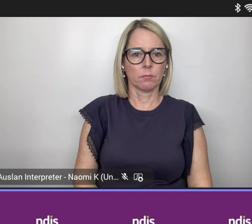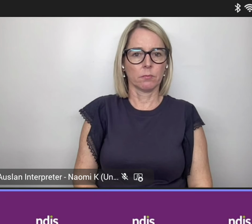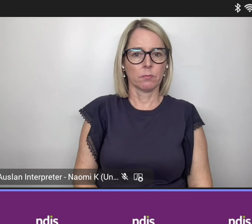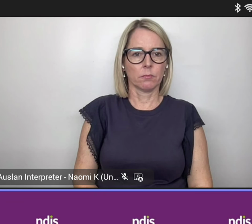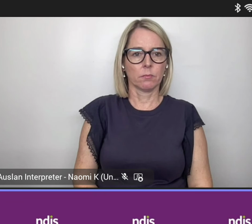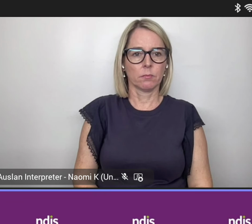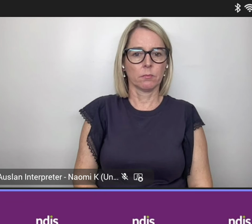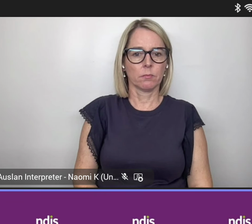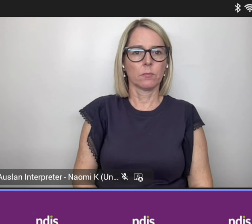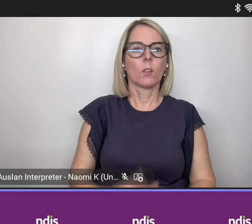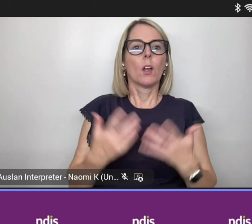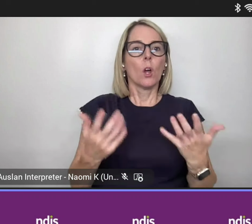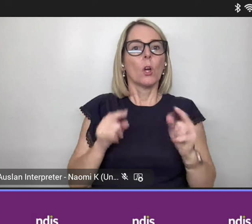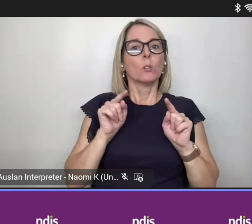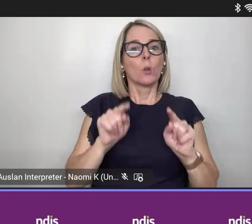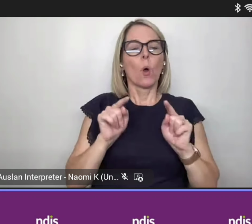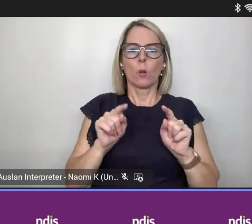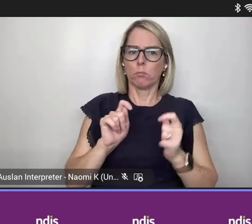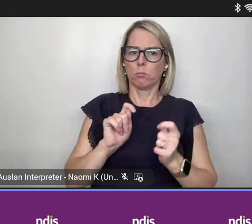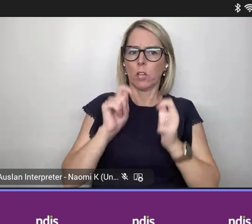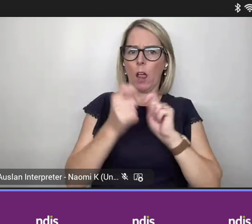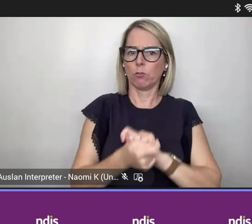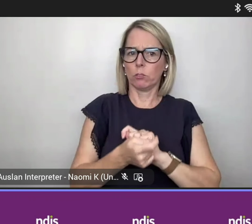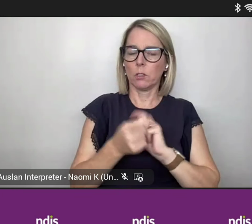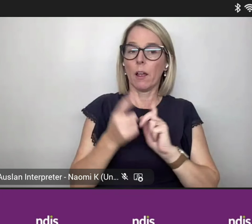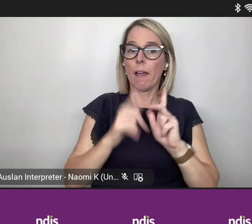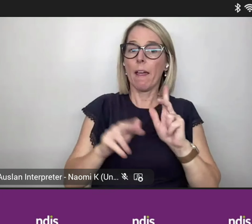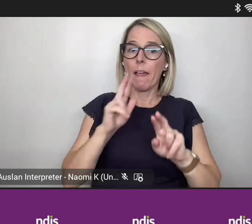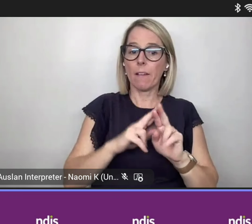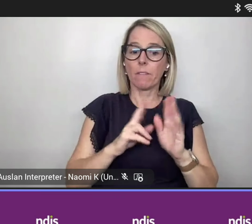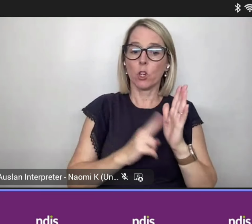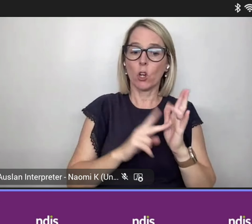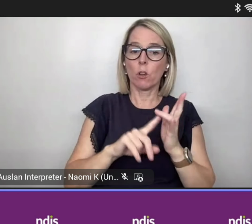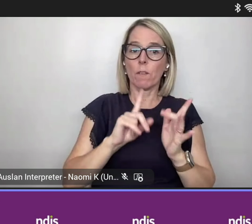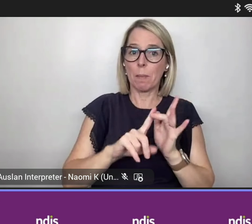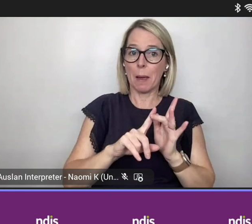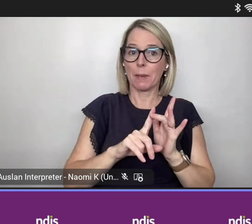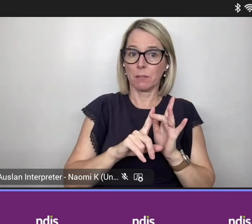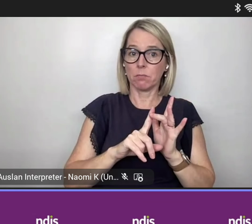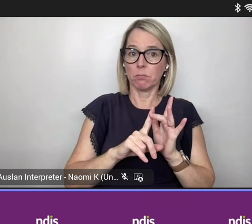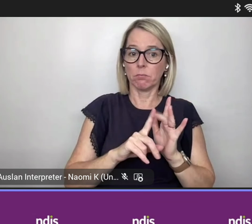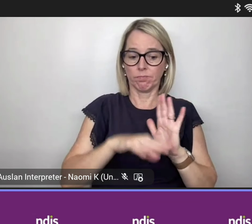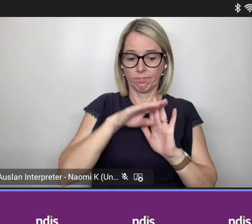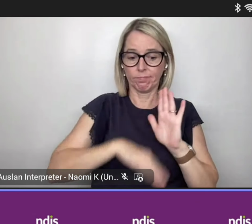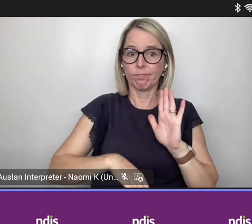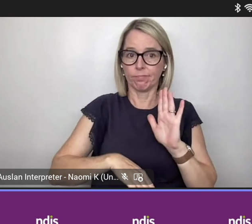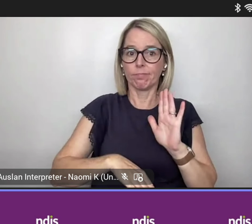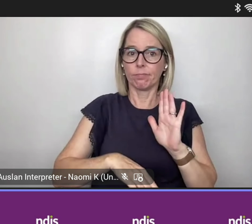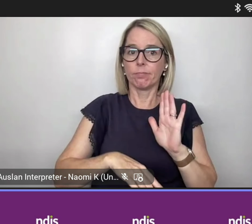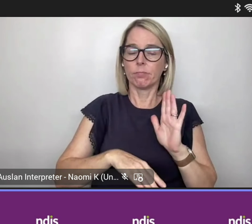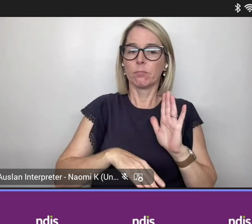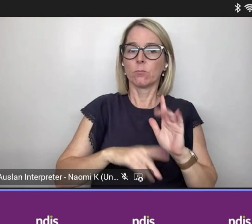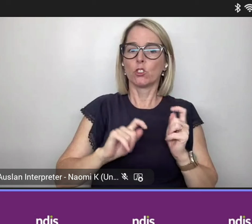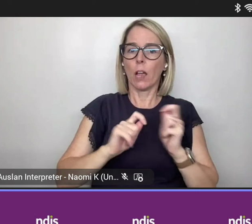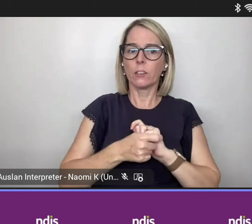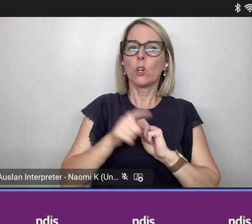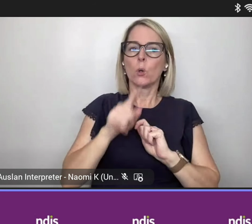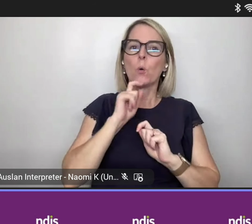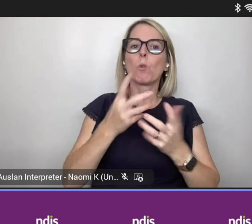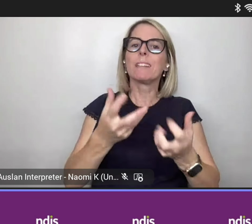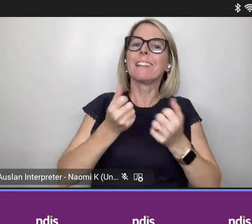Notice of impairment changes. If we change your notice of impairments, you'll need a new notice of impairments, which